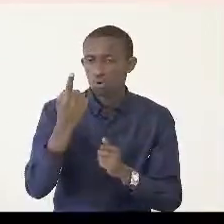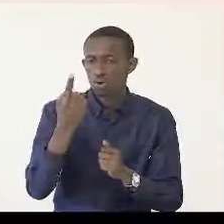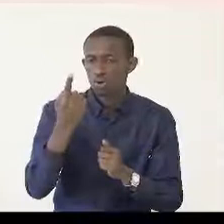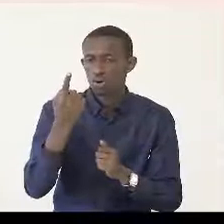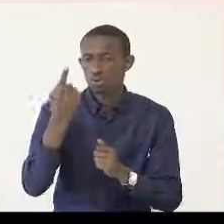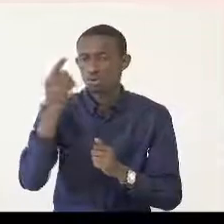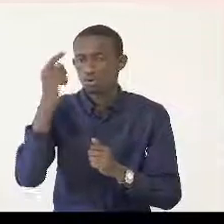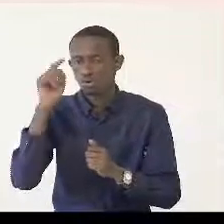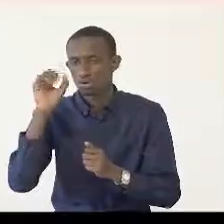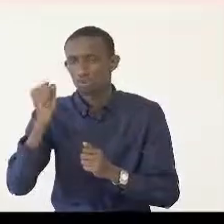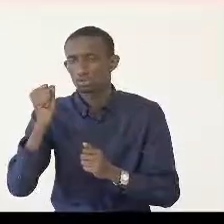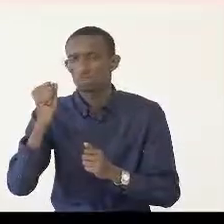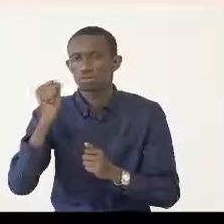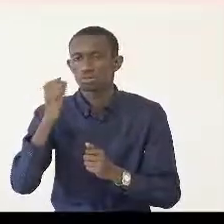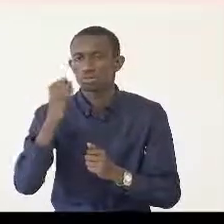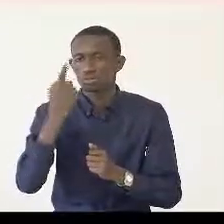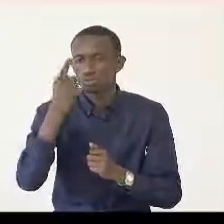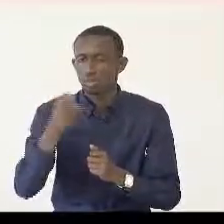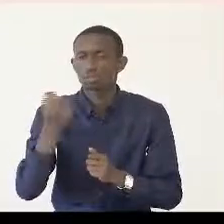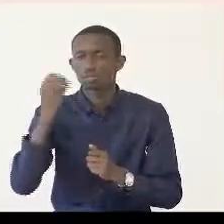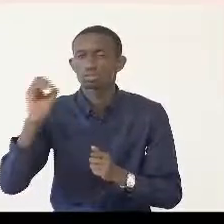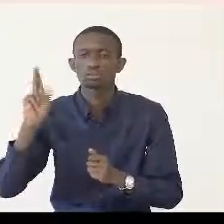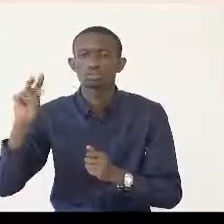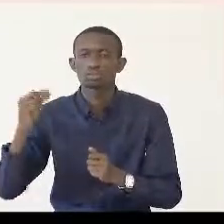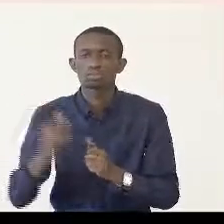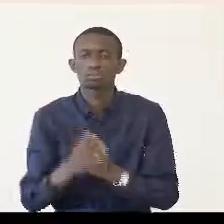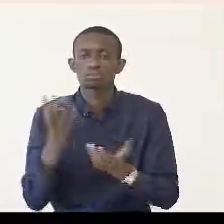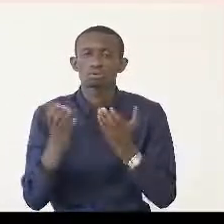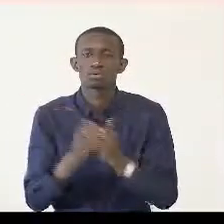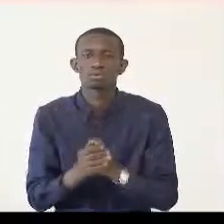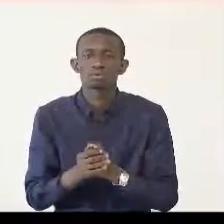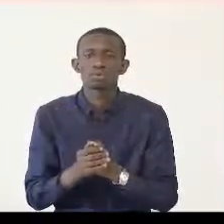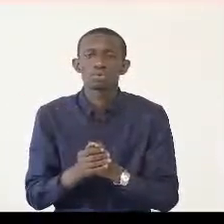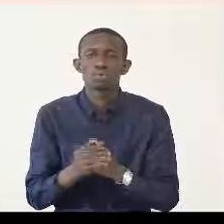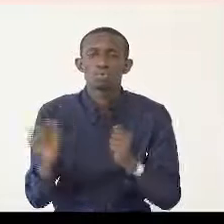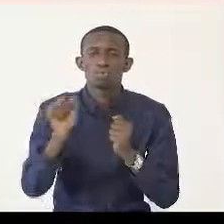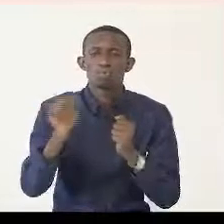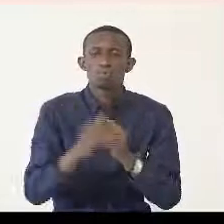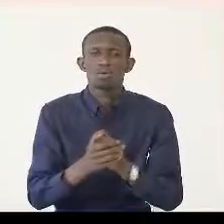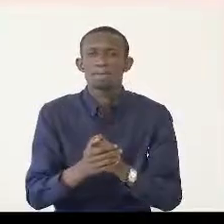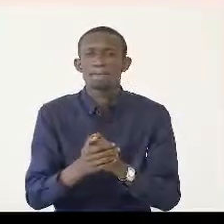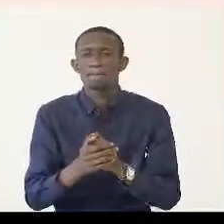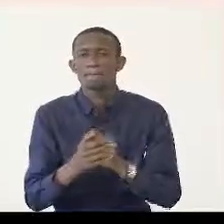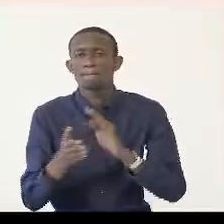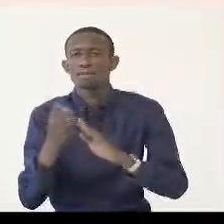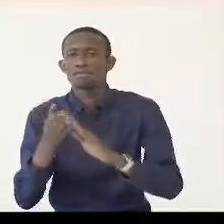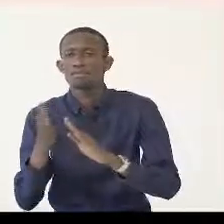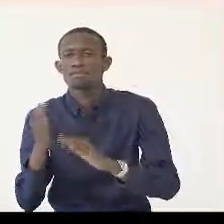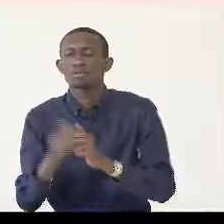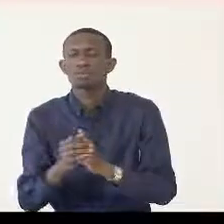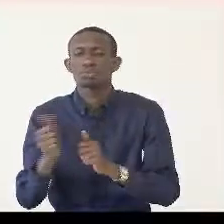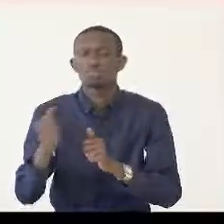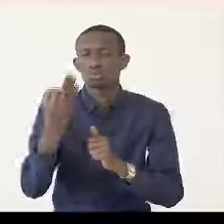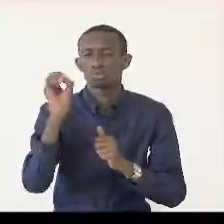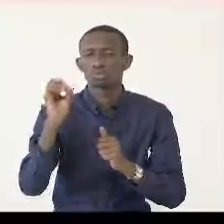traveling northward at 30 meters a second. What is the velocity of the two vehicles immediately after the collision? Now, this